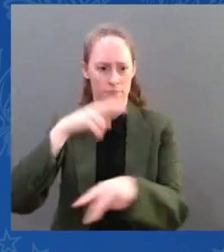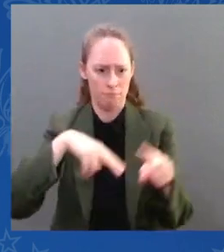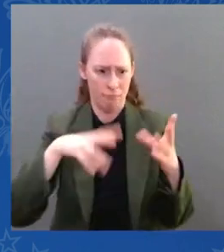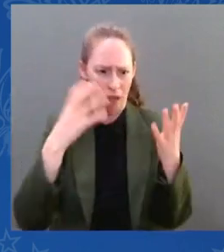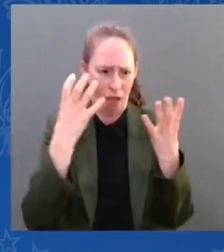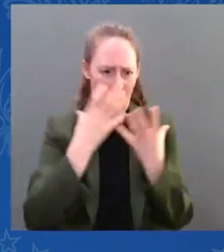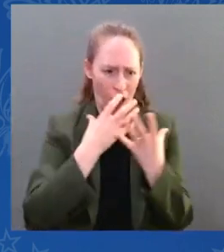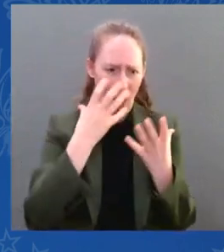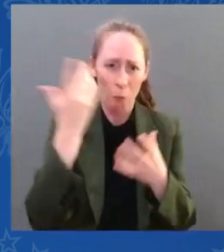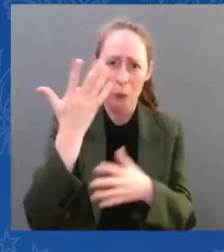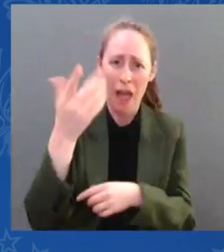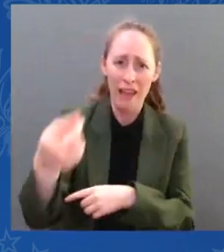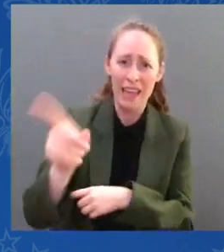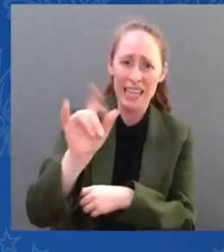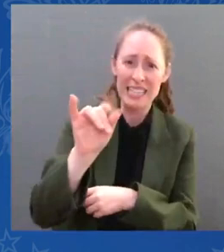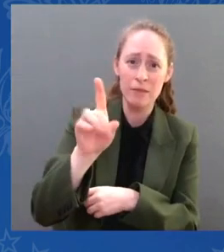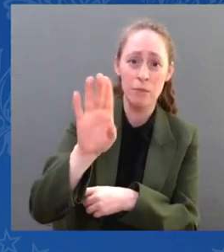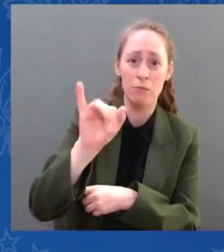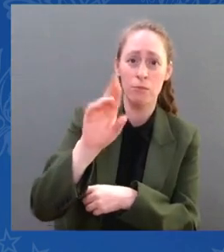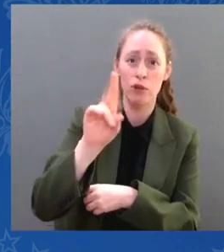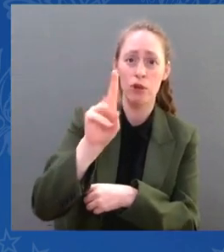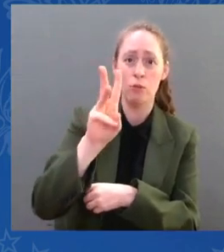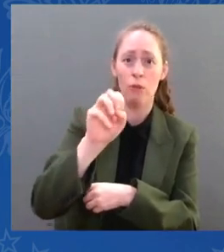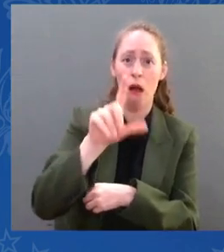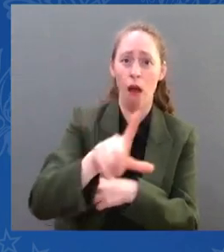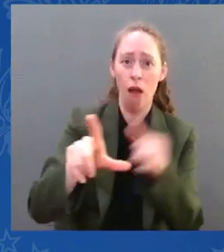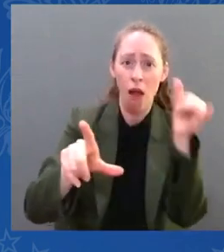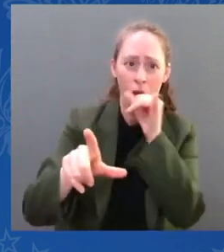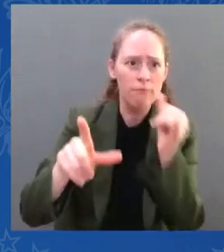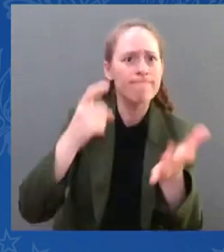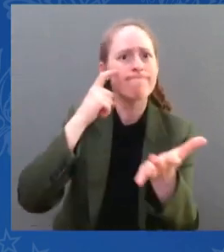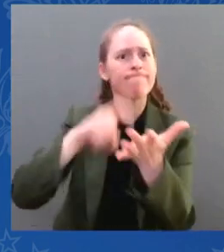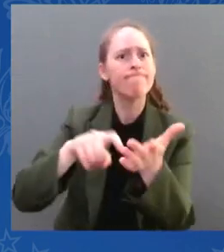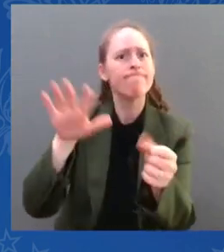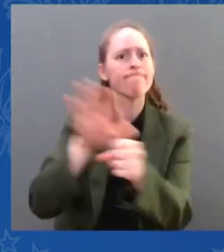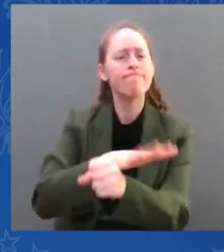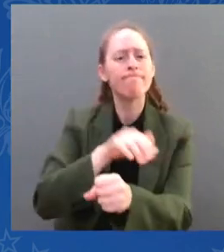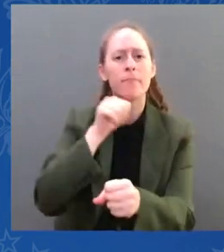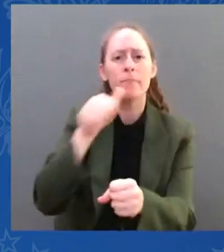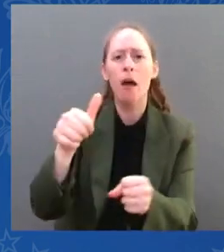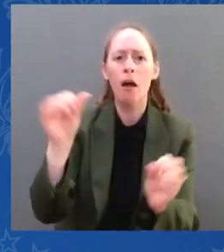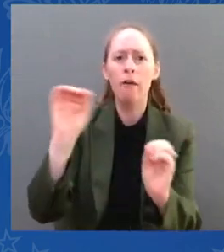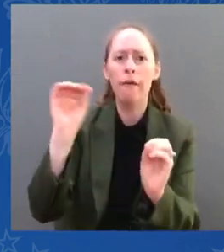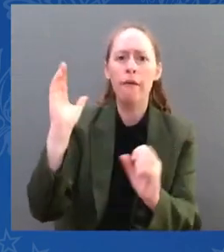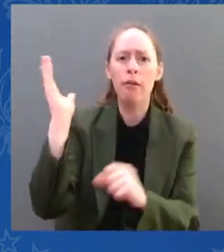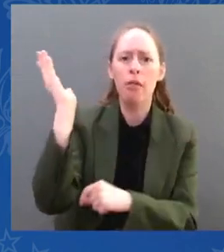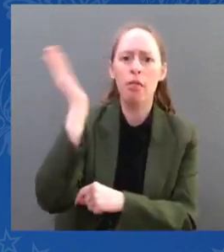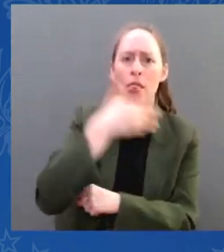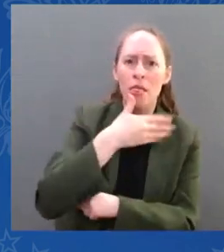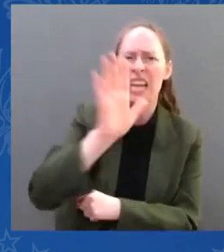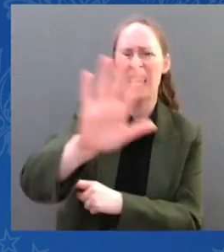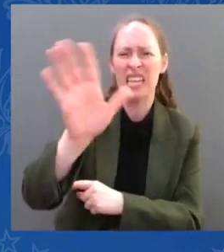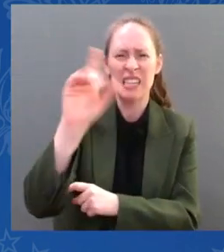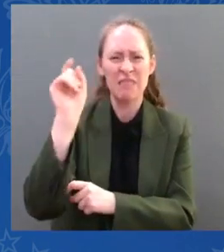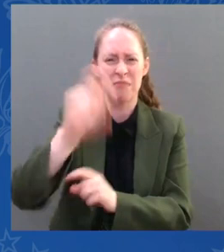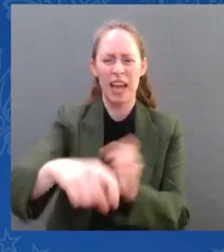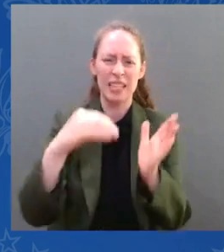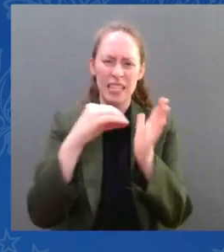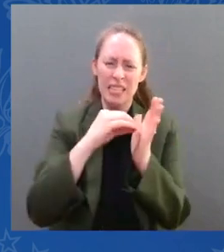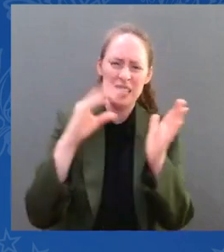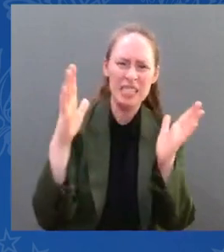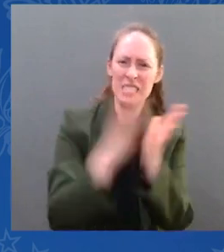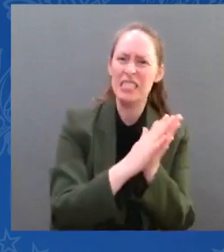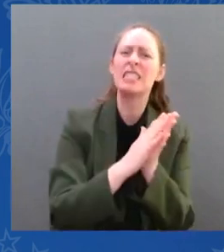this day possible. A member of the Cherokee Nation, Birdwell credits the Cherokee veterans who came before